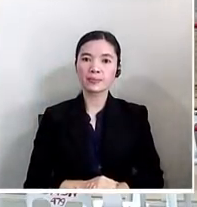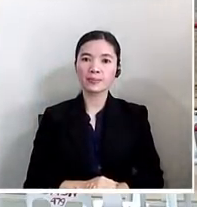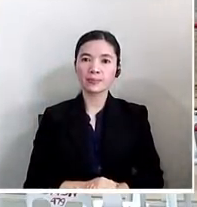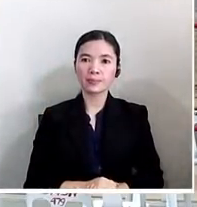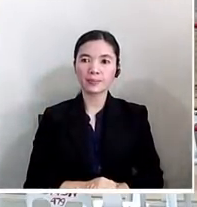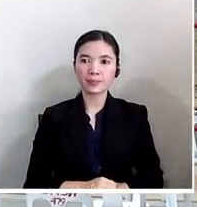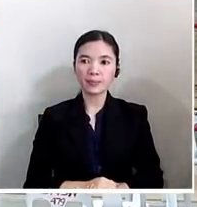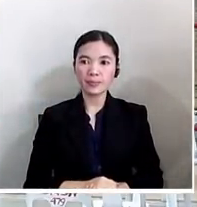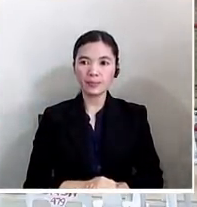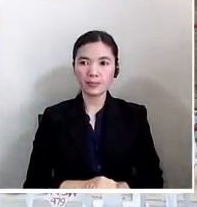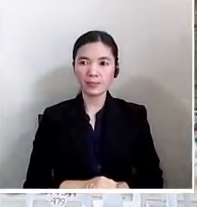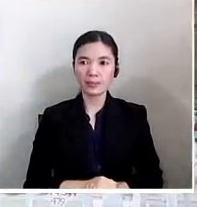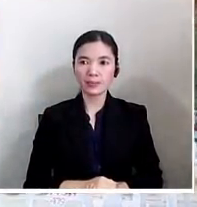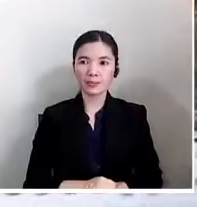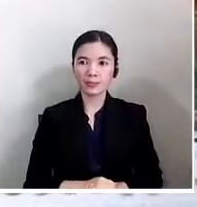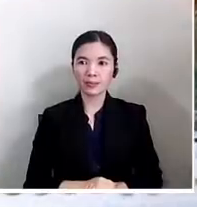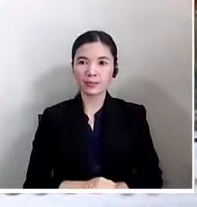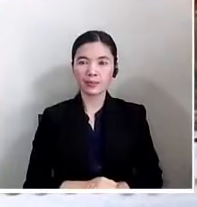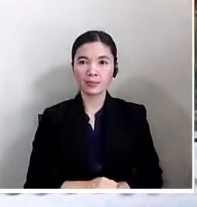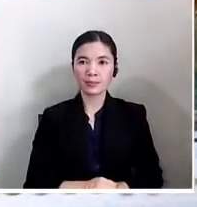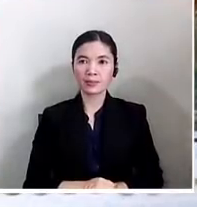yours.